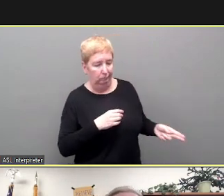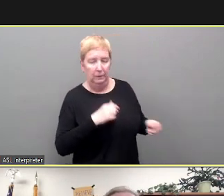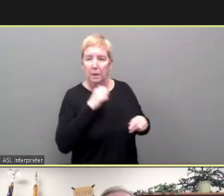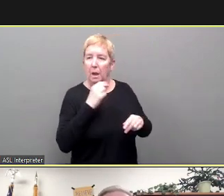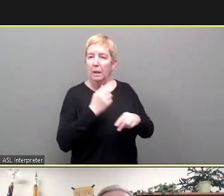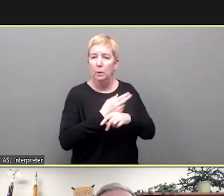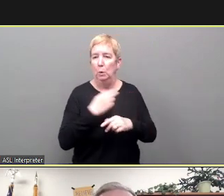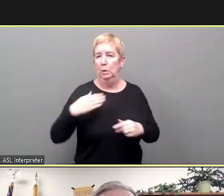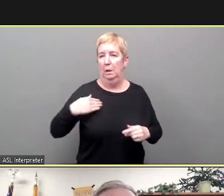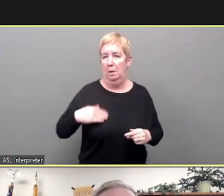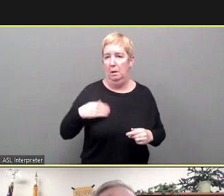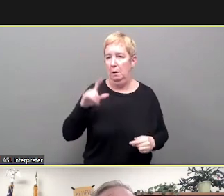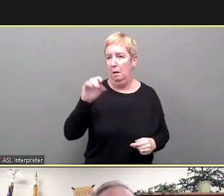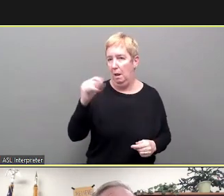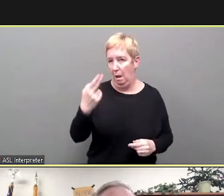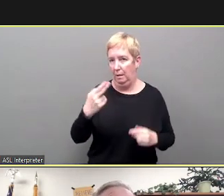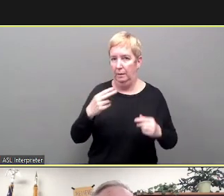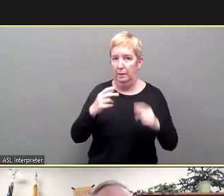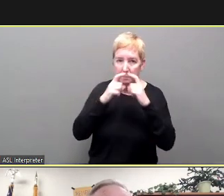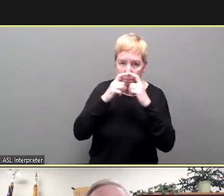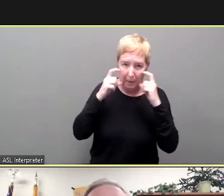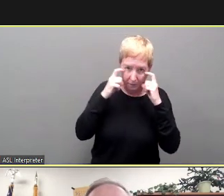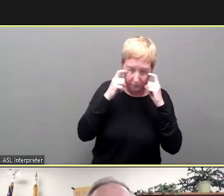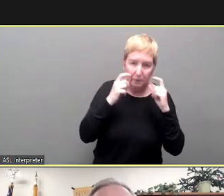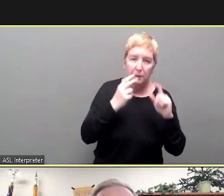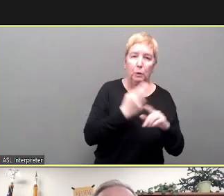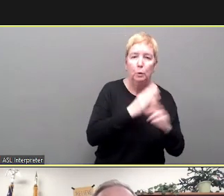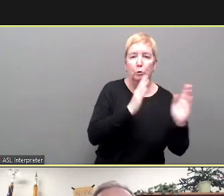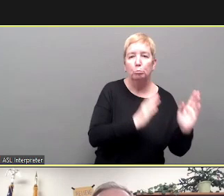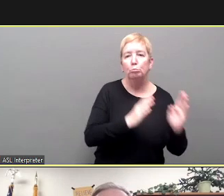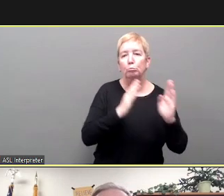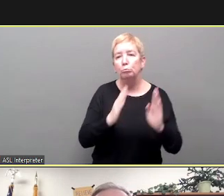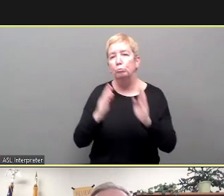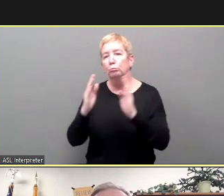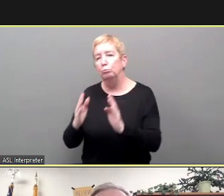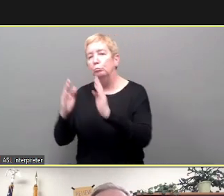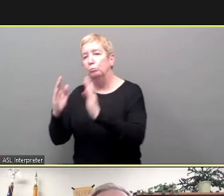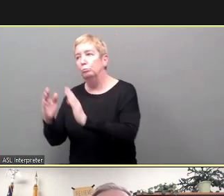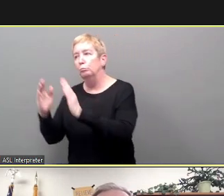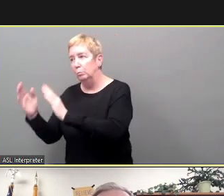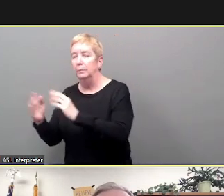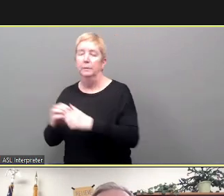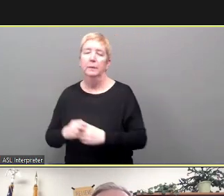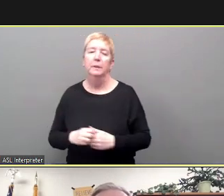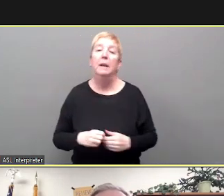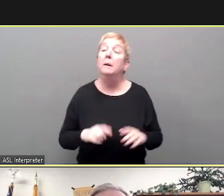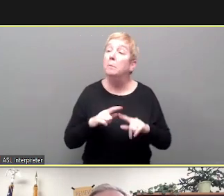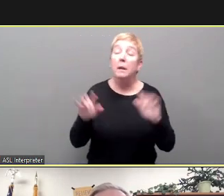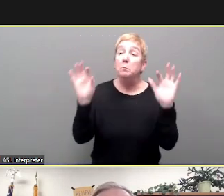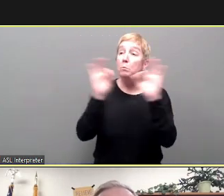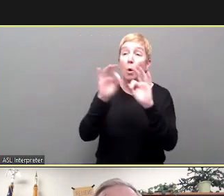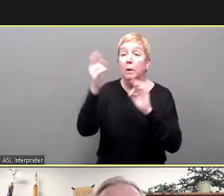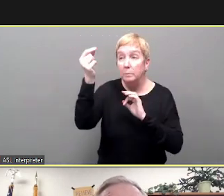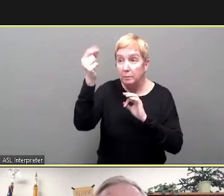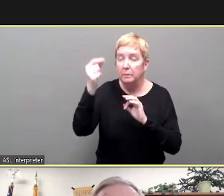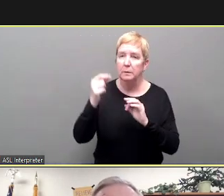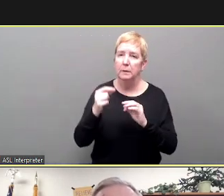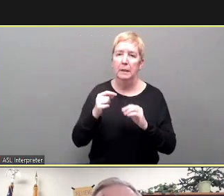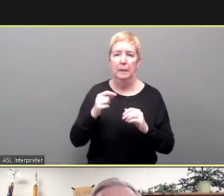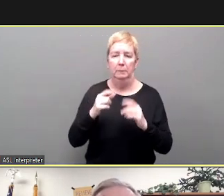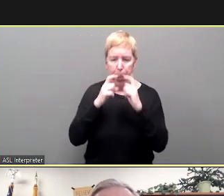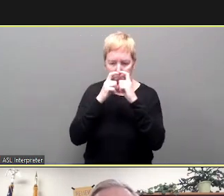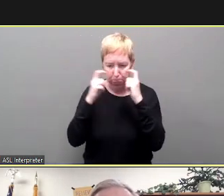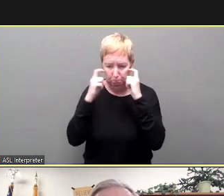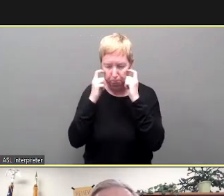the left to the right. And the most important thing is a mask fits tightly. You know, we've all had the experience of